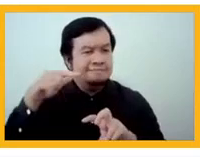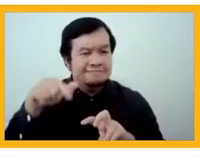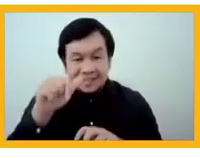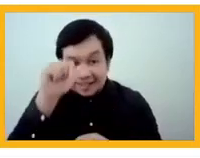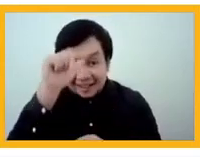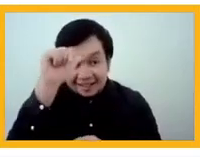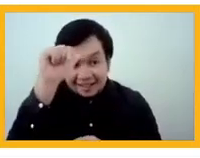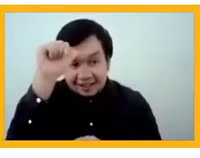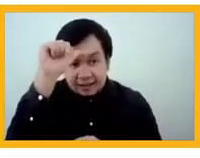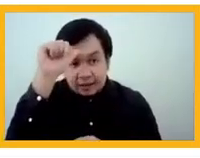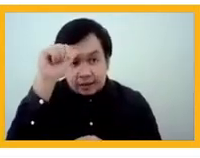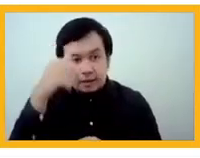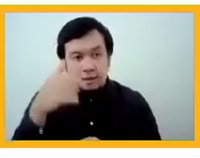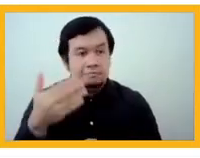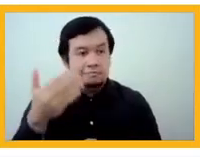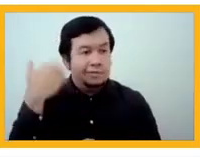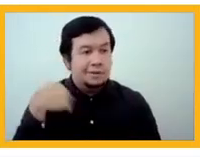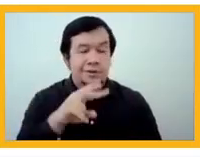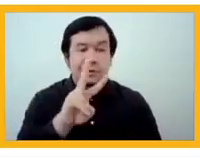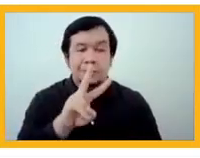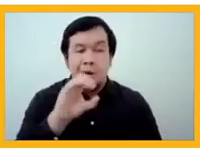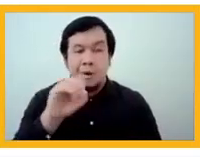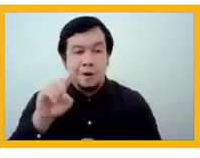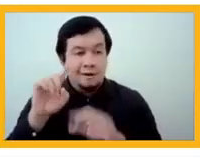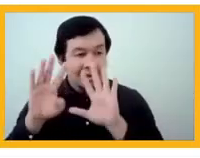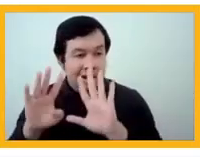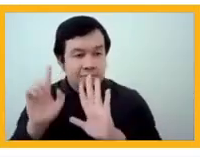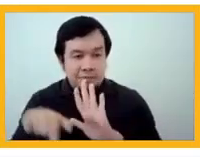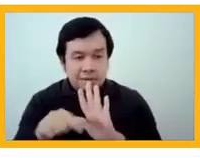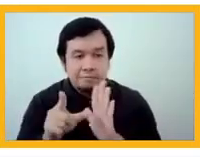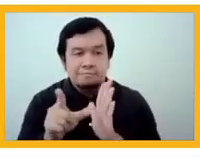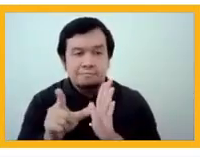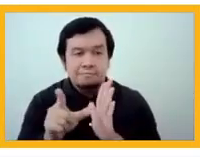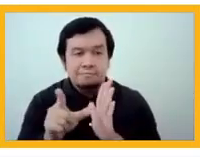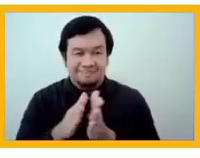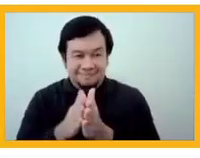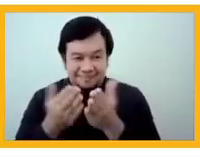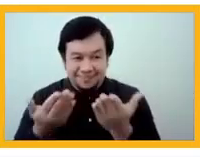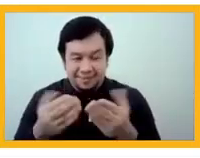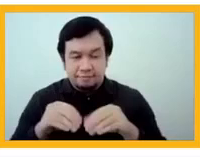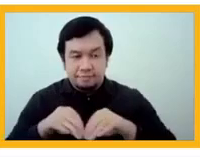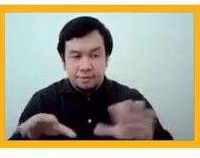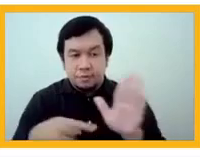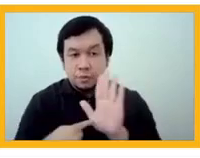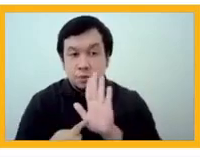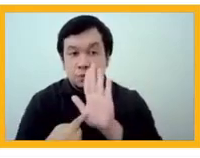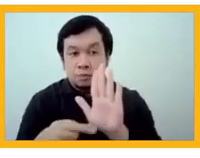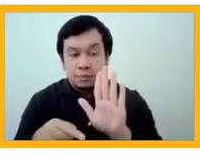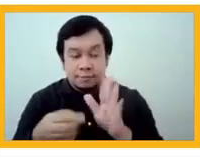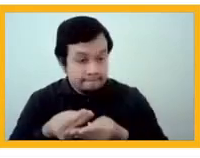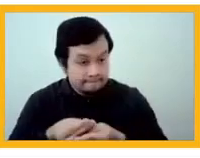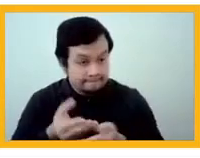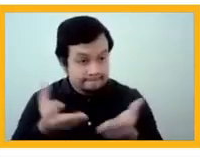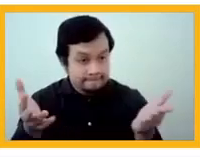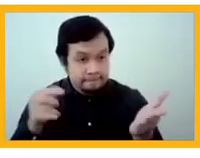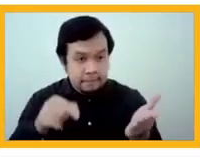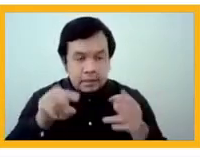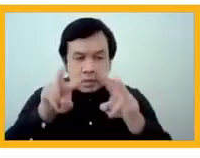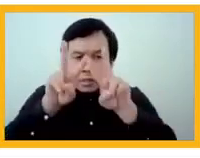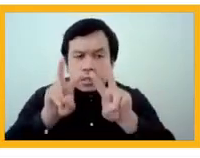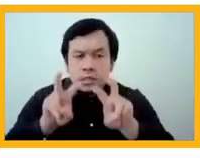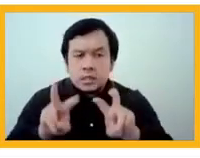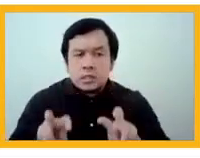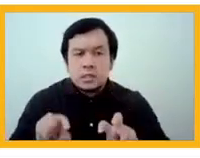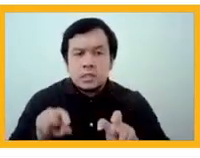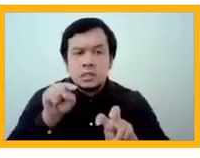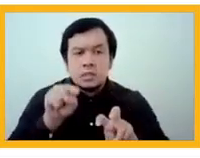American Economic Review. And this has been, I think, one of these really encouraging studies because we found large positive effects. But what I want to show